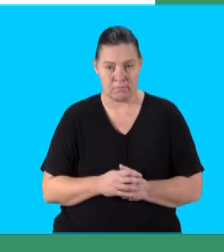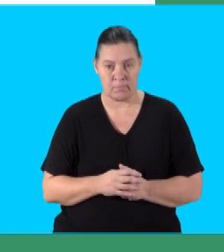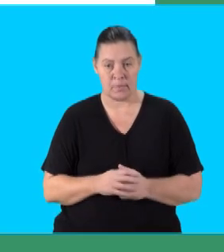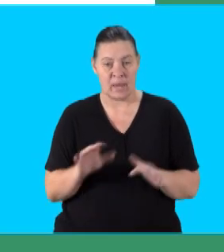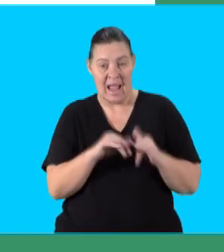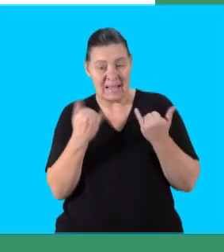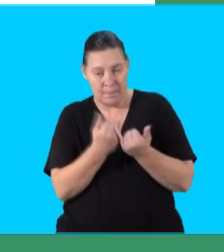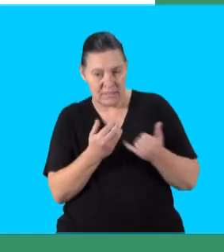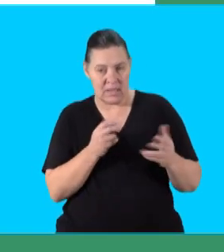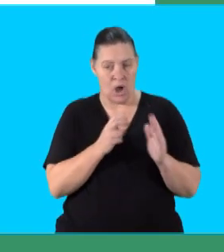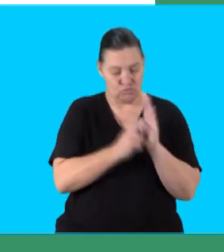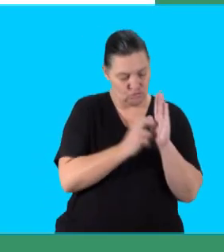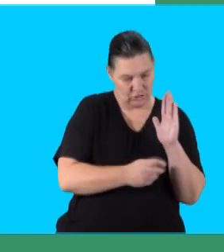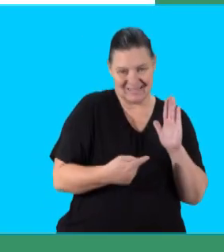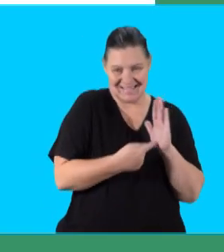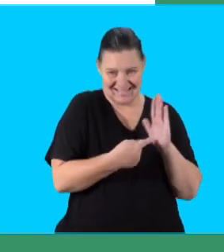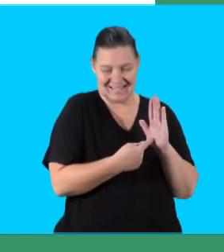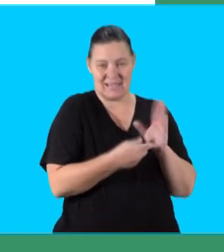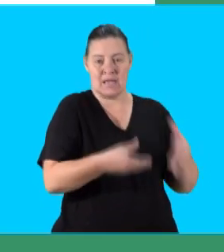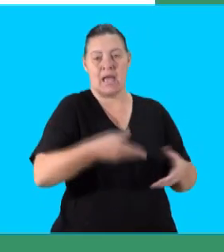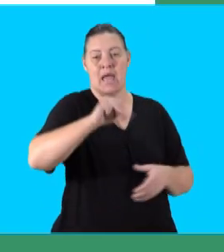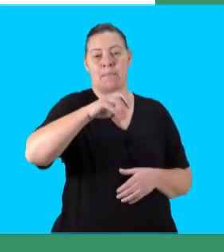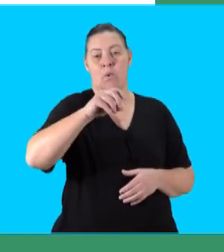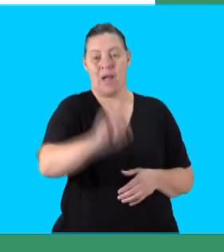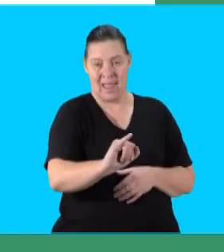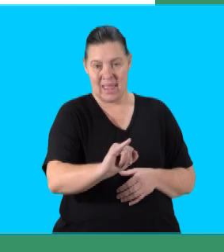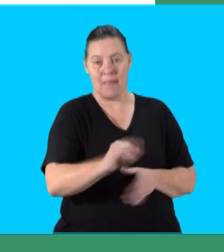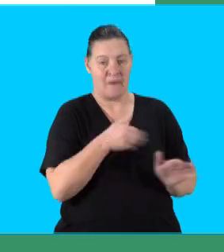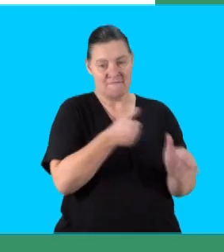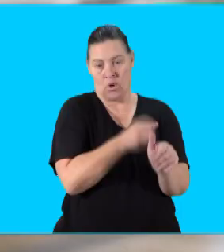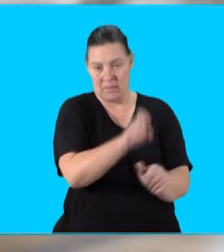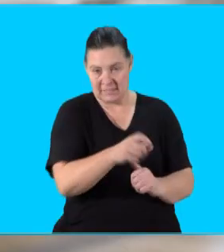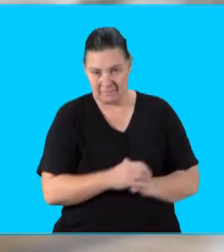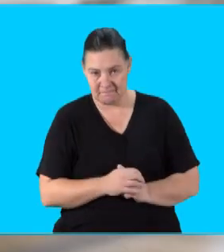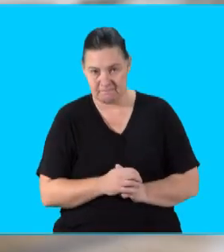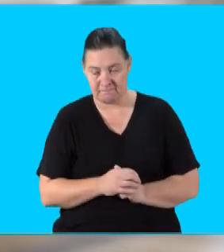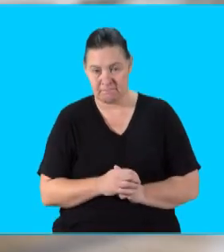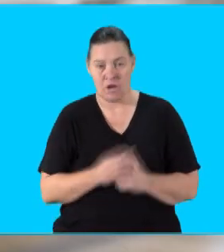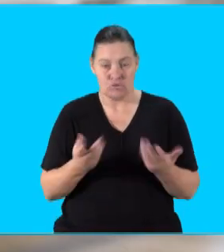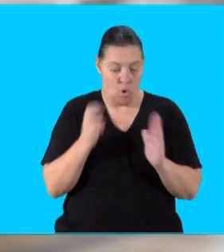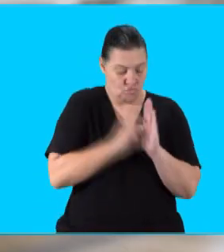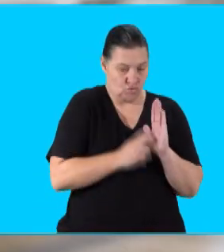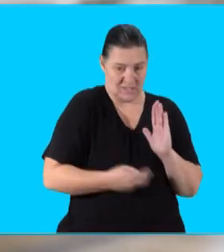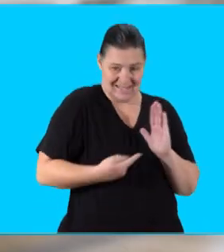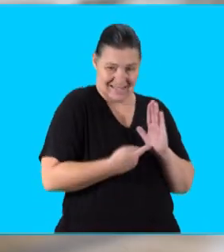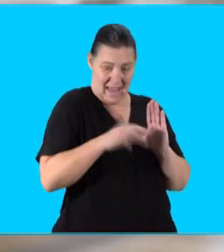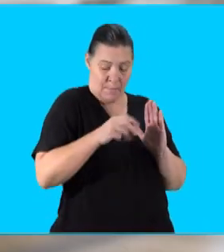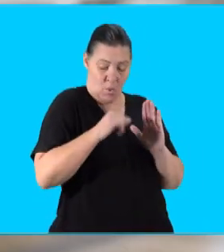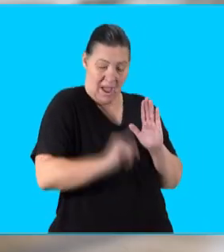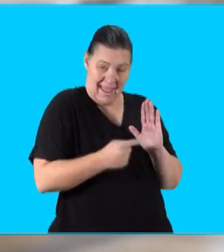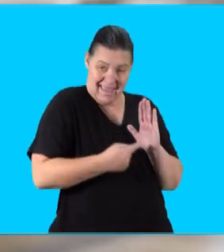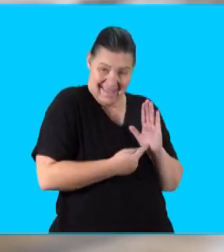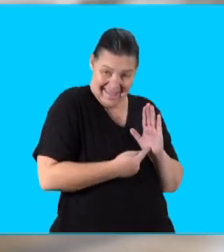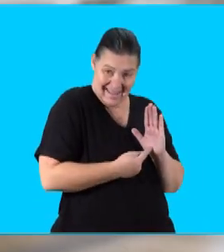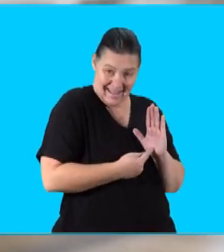Companies are governed according to the rules stated in the Memorandum of Incorporation. So the rules that are stated in the Memorandum